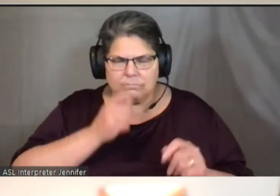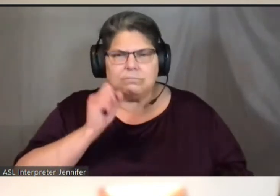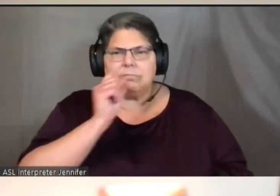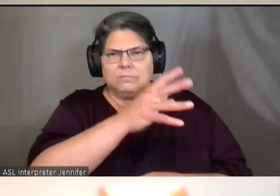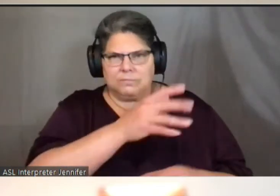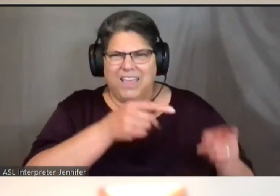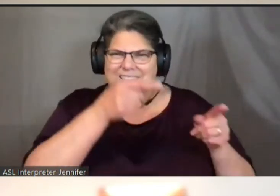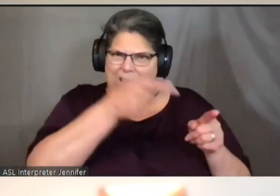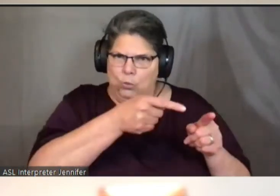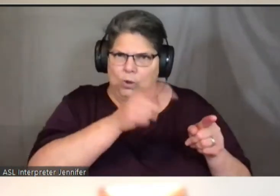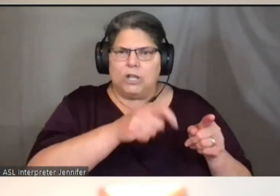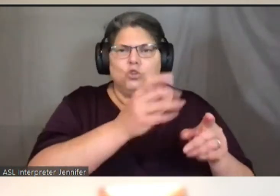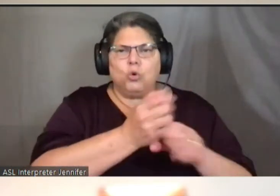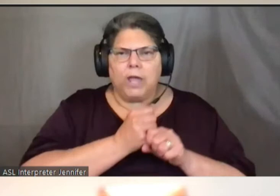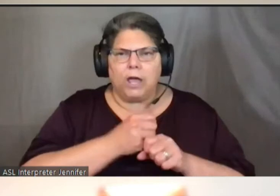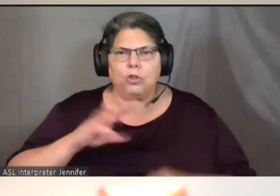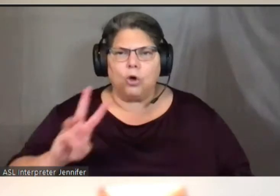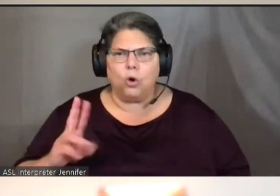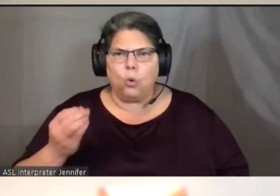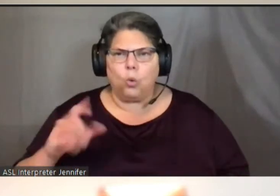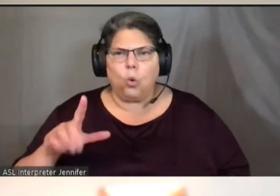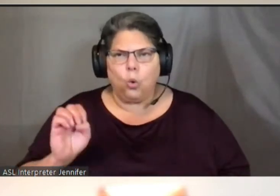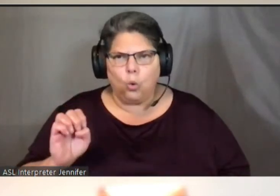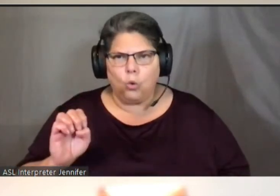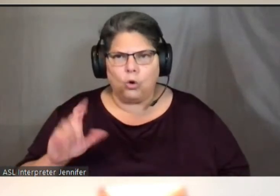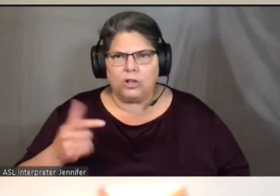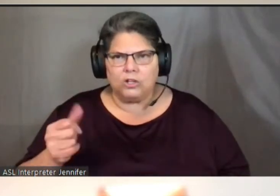sequencing. So that's where we're at this point.